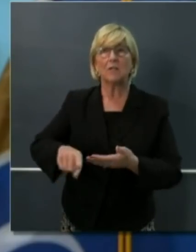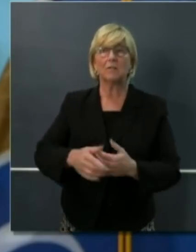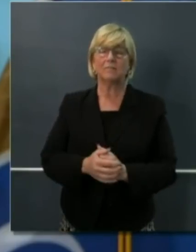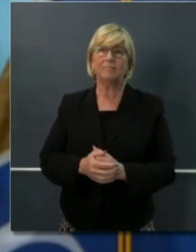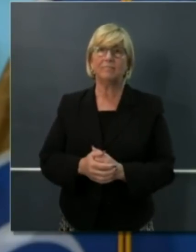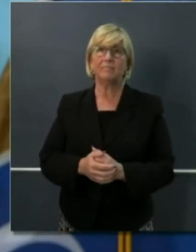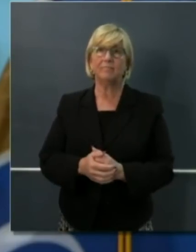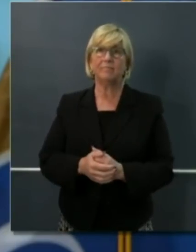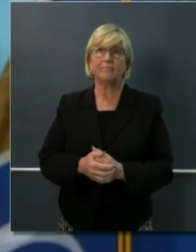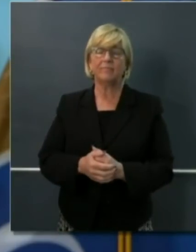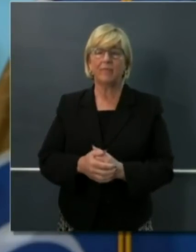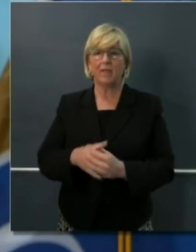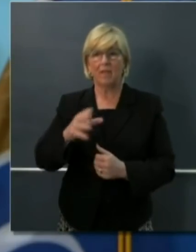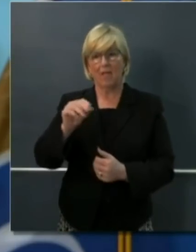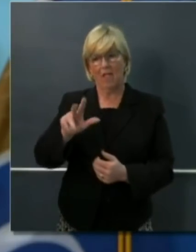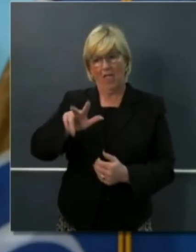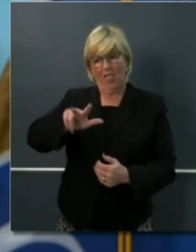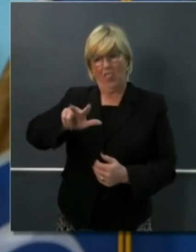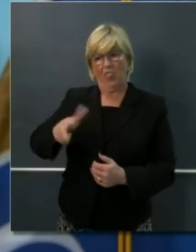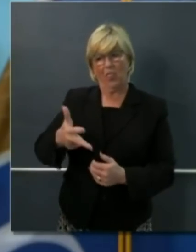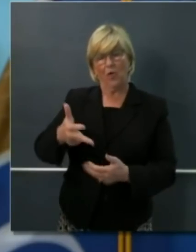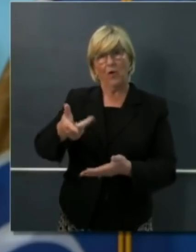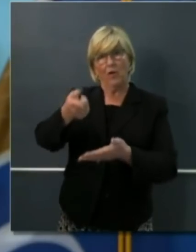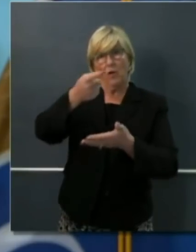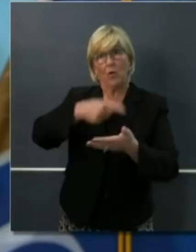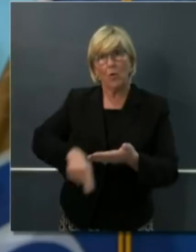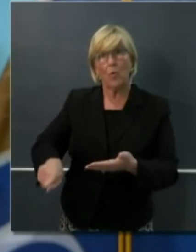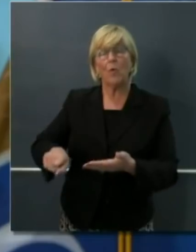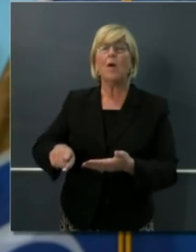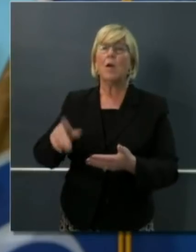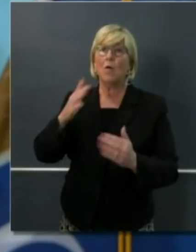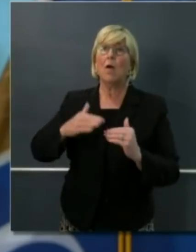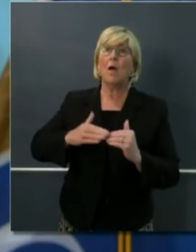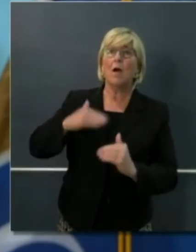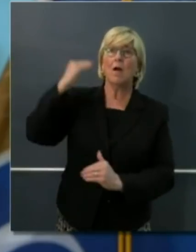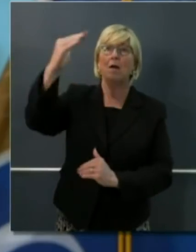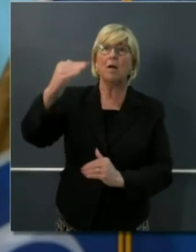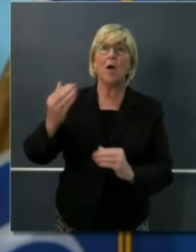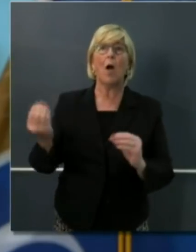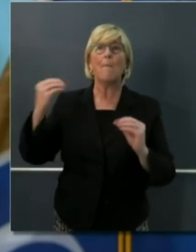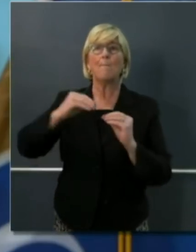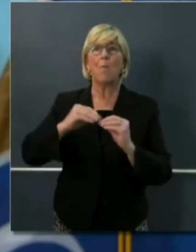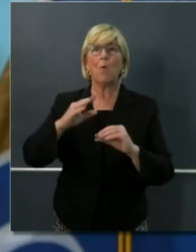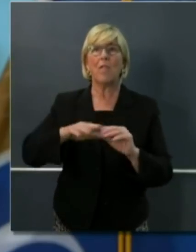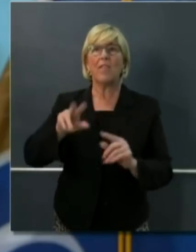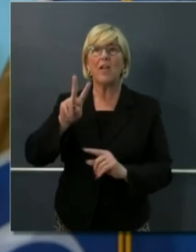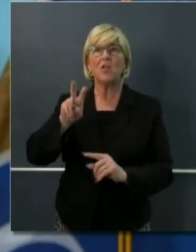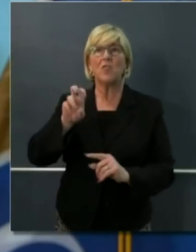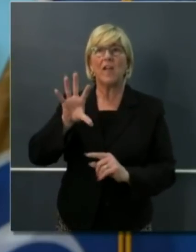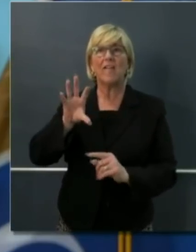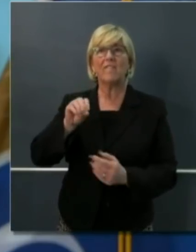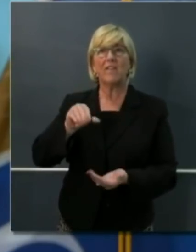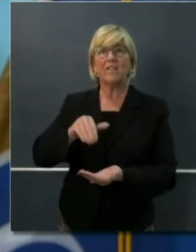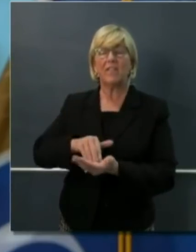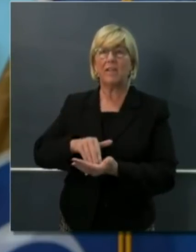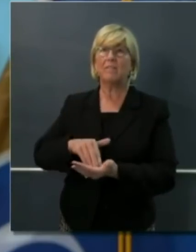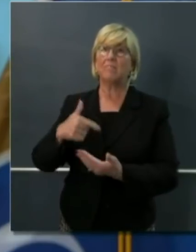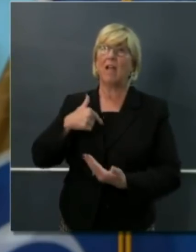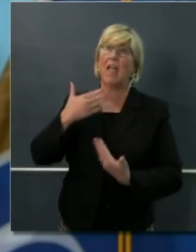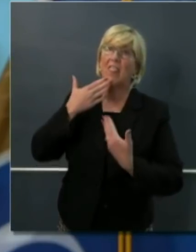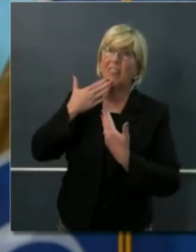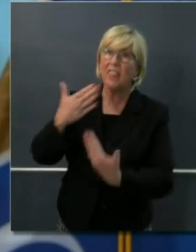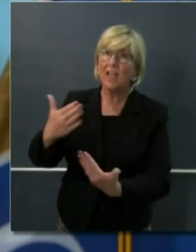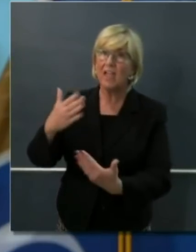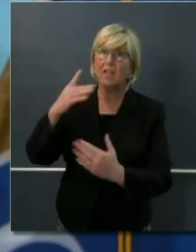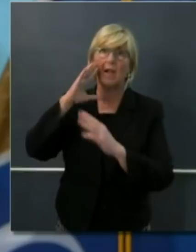see a substantial increase above the 250,000. That was a very good phone call. I want to thank